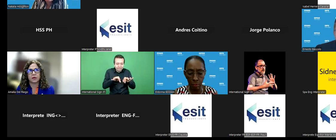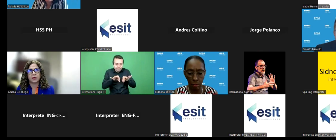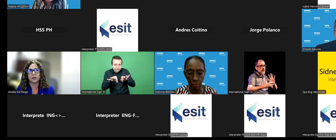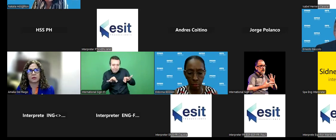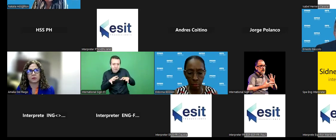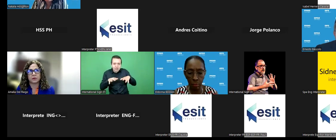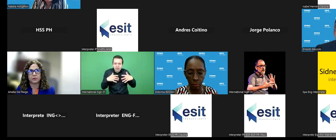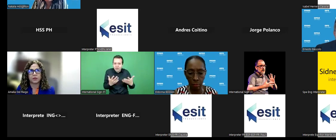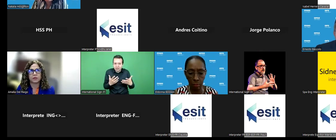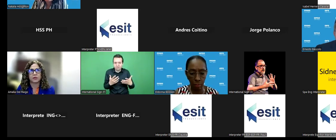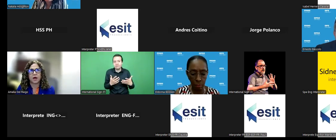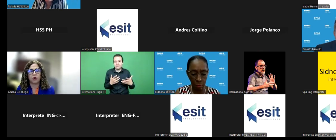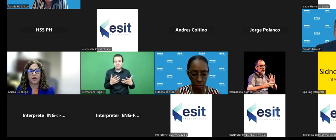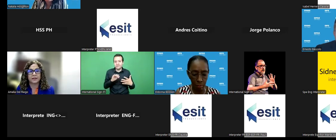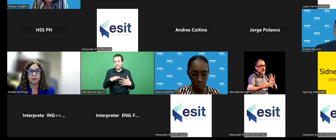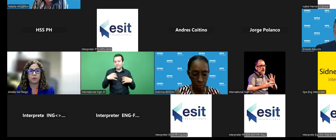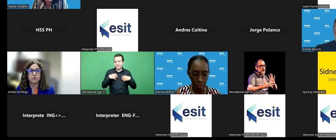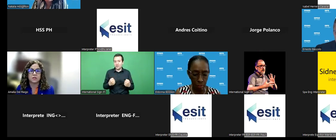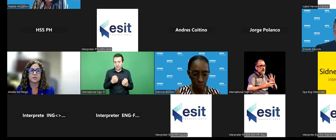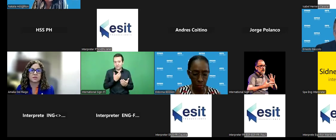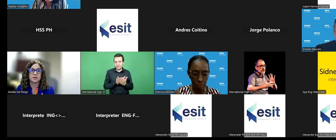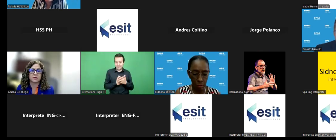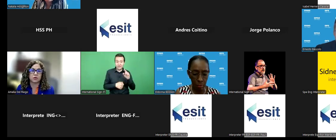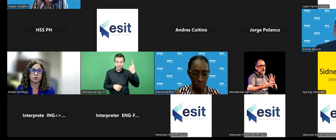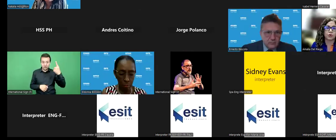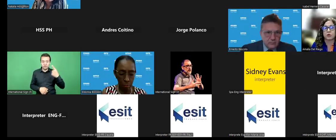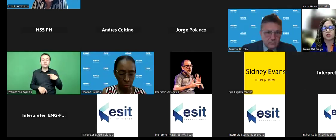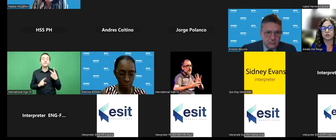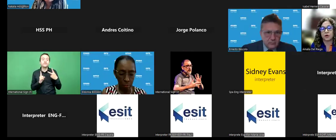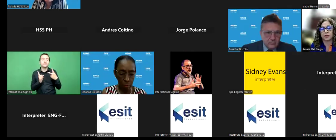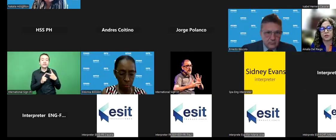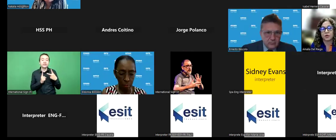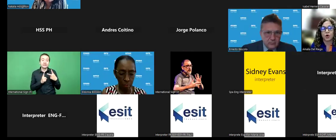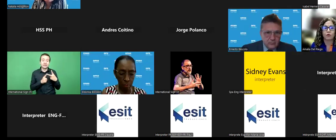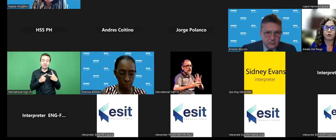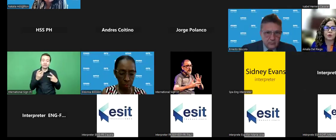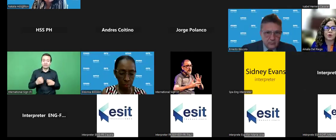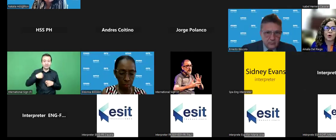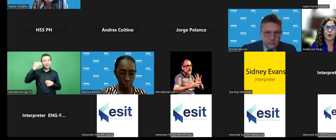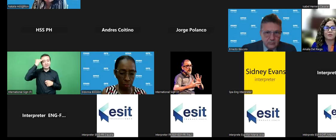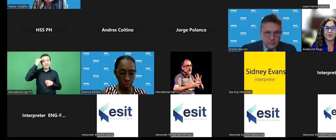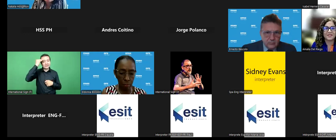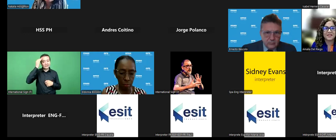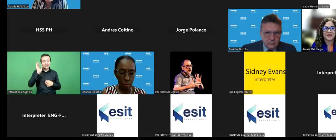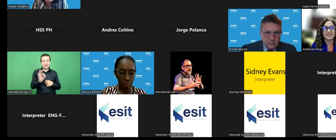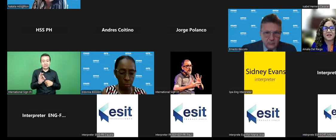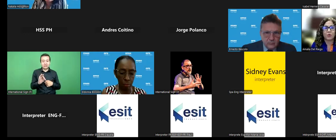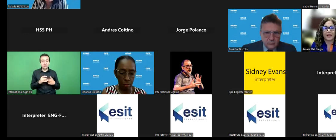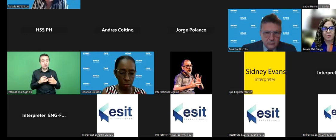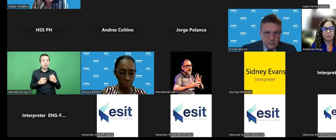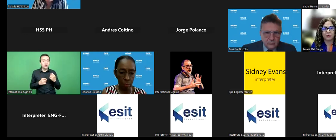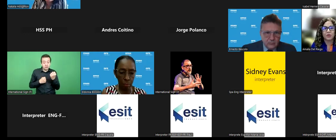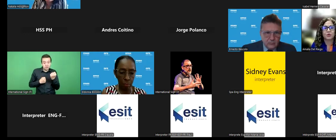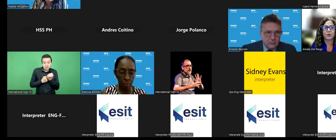maybe how that helps us in the CCS, the country cooperation strategies. Of course, all of this is